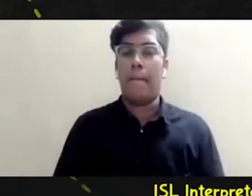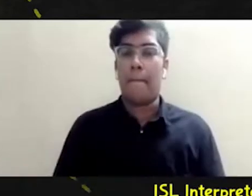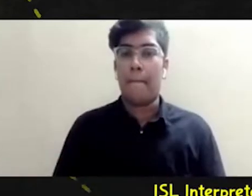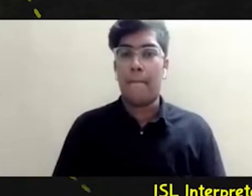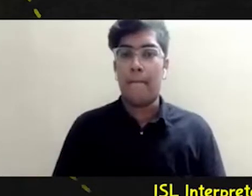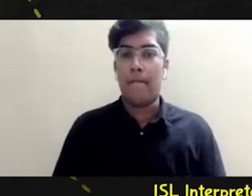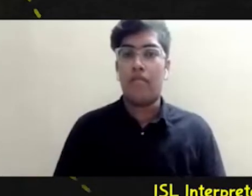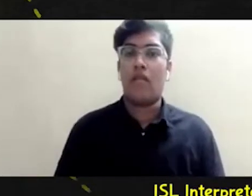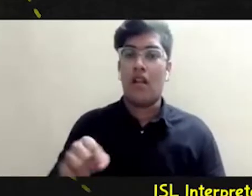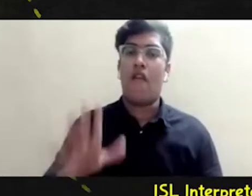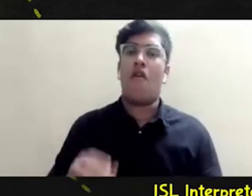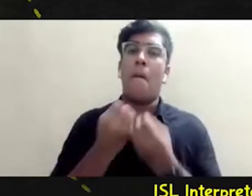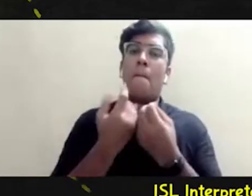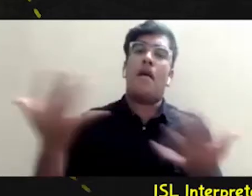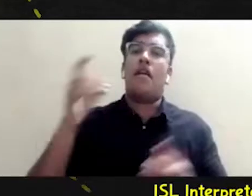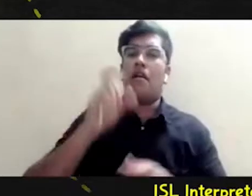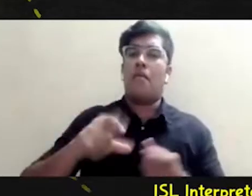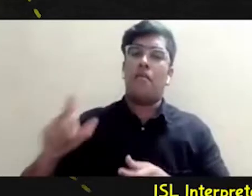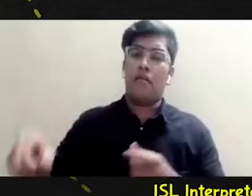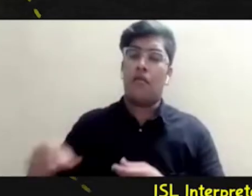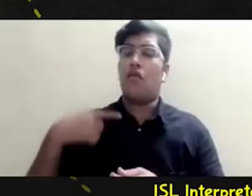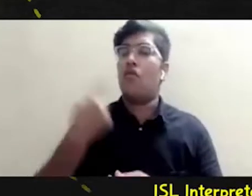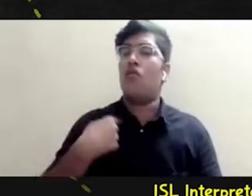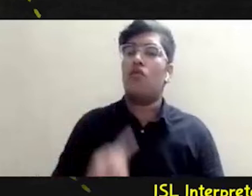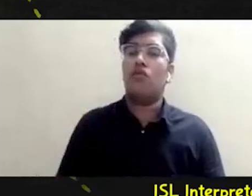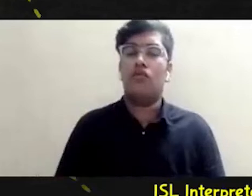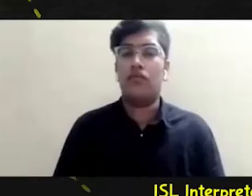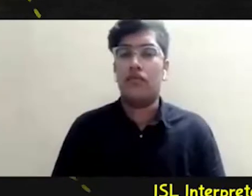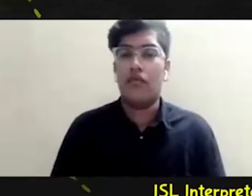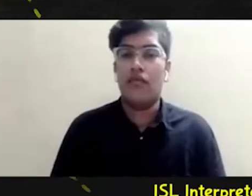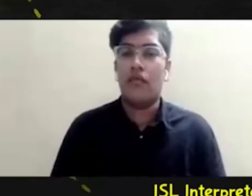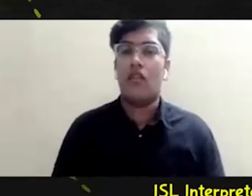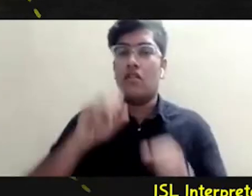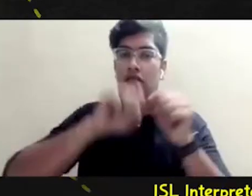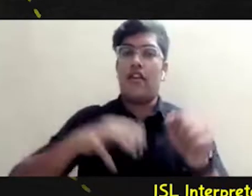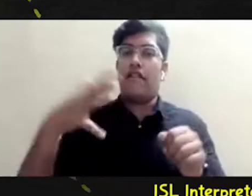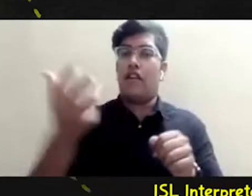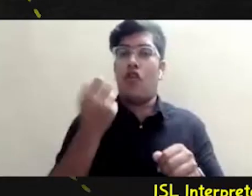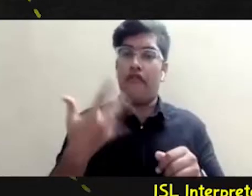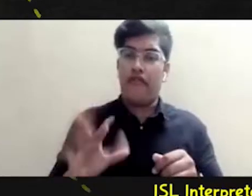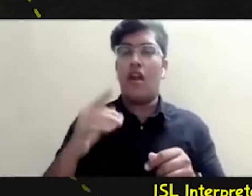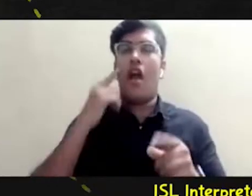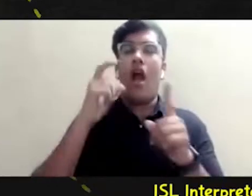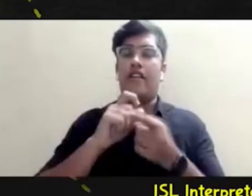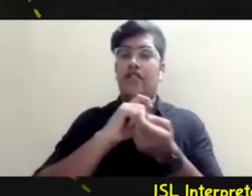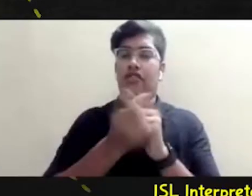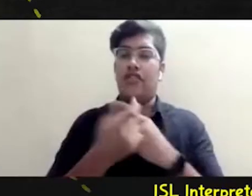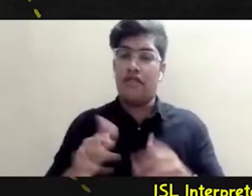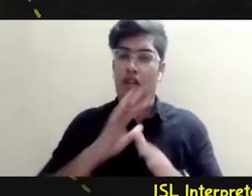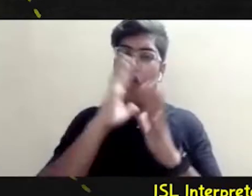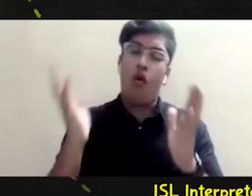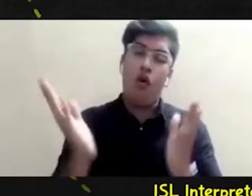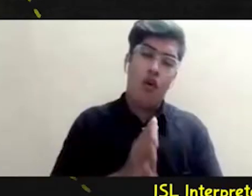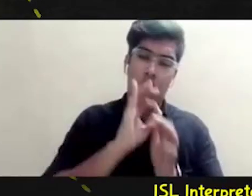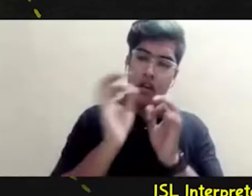are some people, the person struggles, gets this certificate, changes their documents, and enters these digital data systems